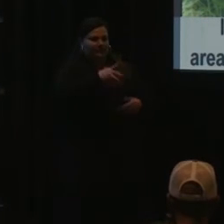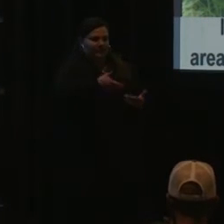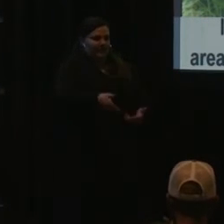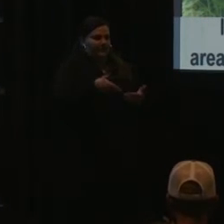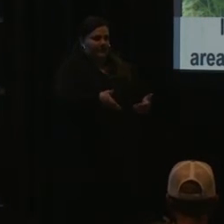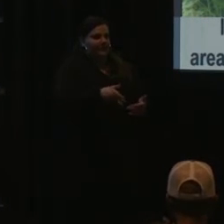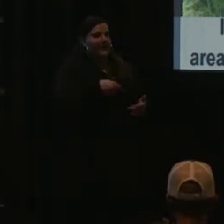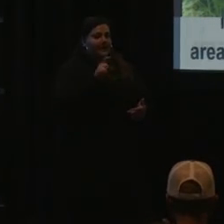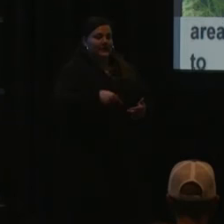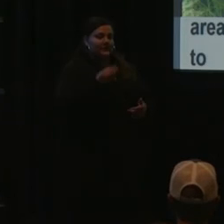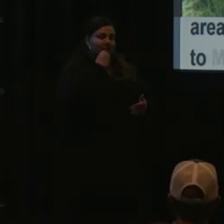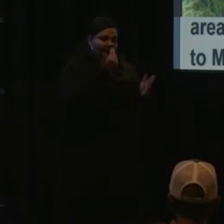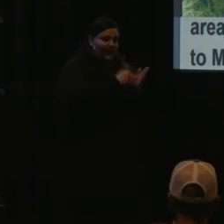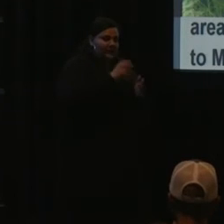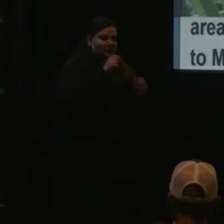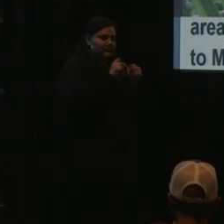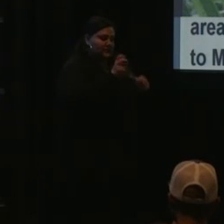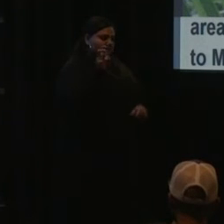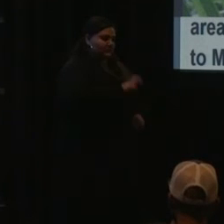their flight to Mexico.